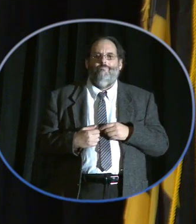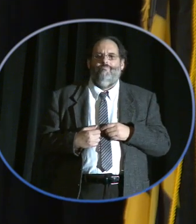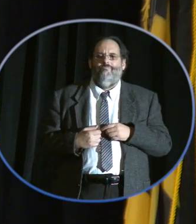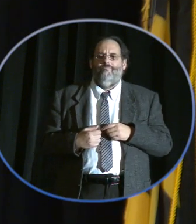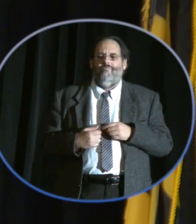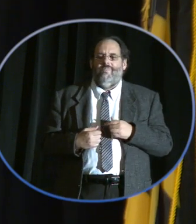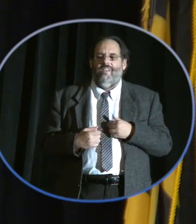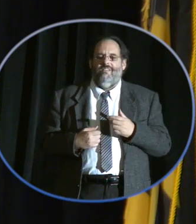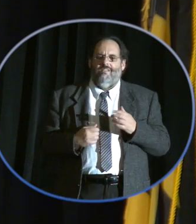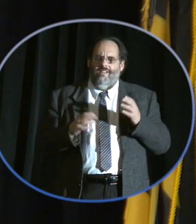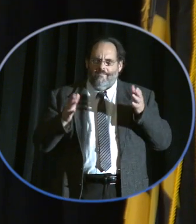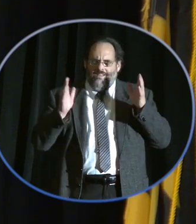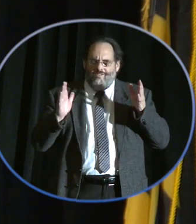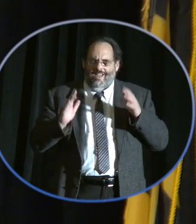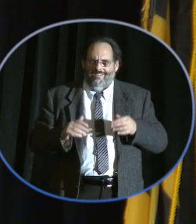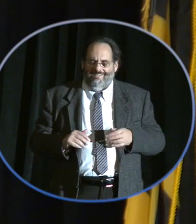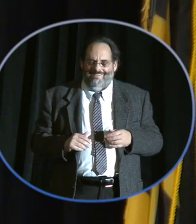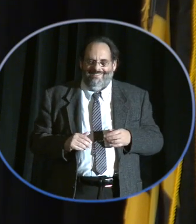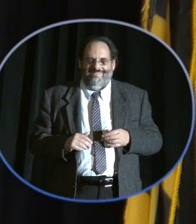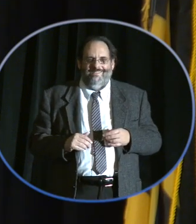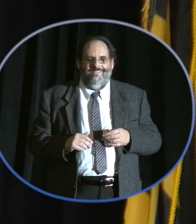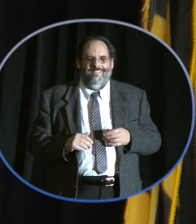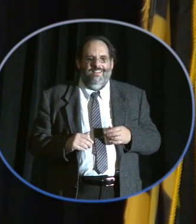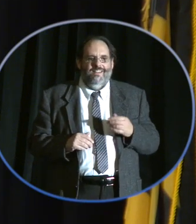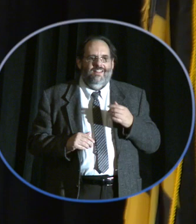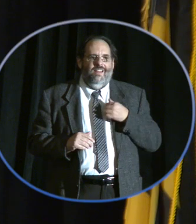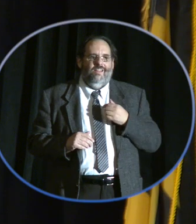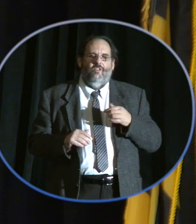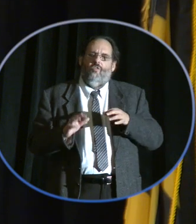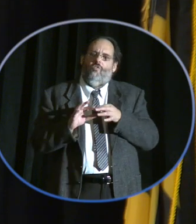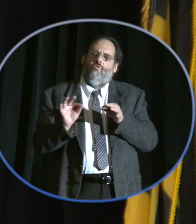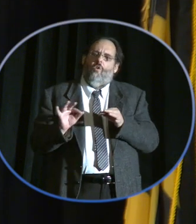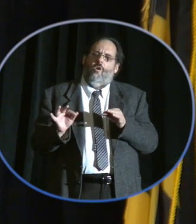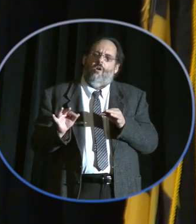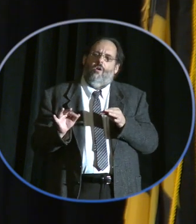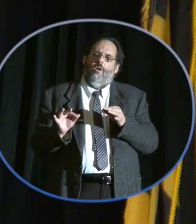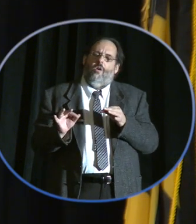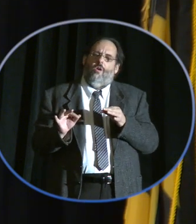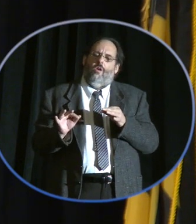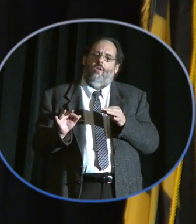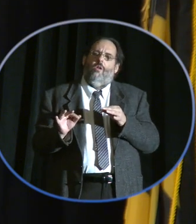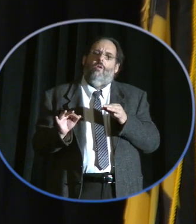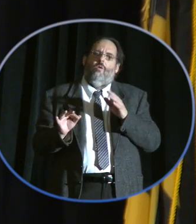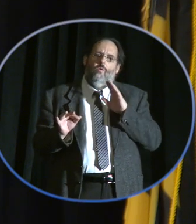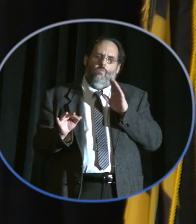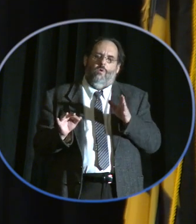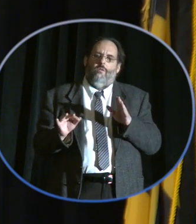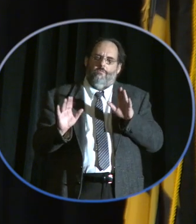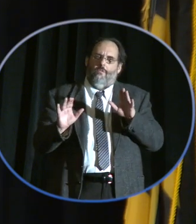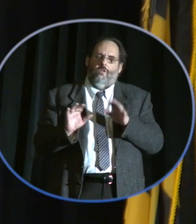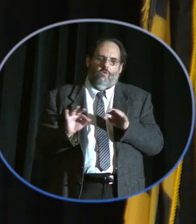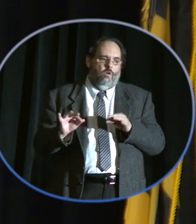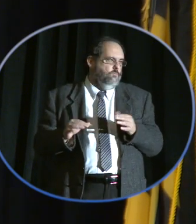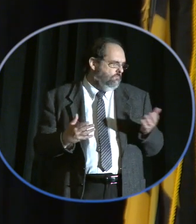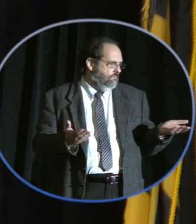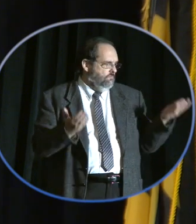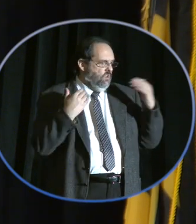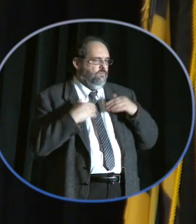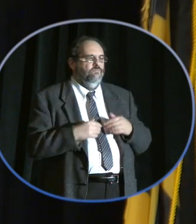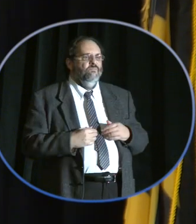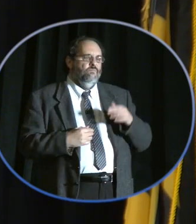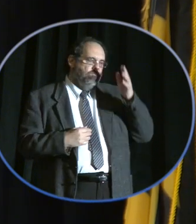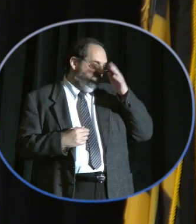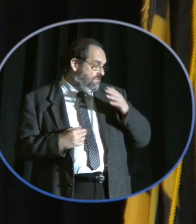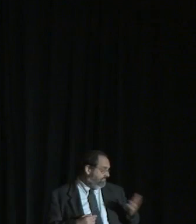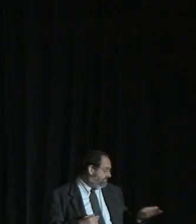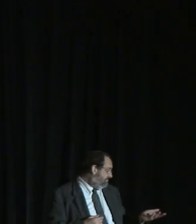just pay close attention because the story of these presenters is just absolutely amazing. So come on up, gentlemen.